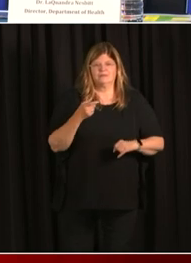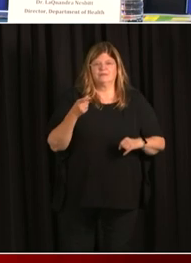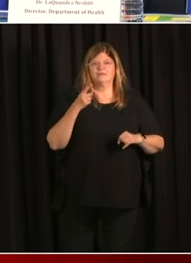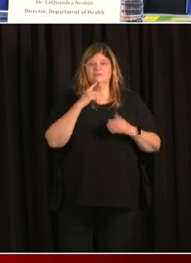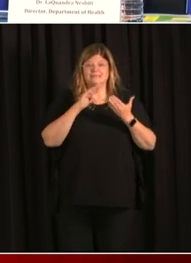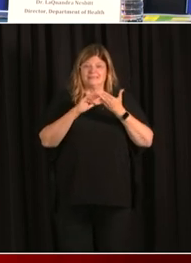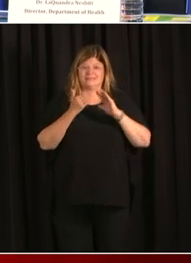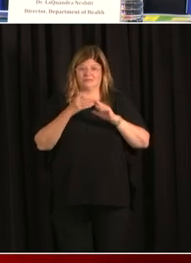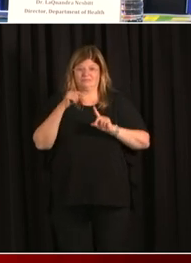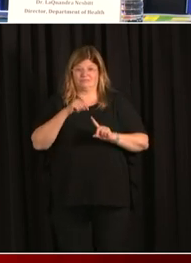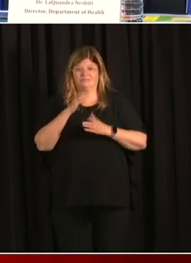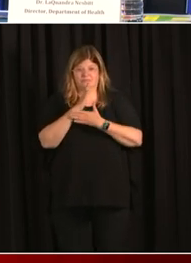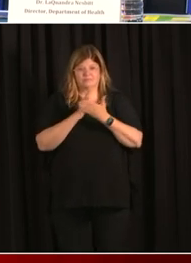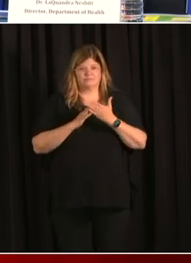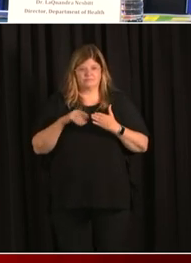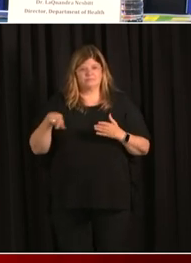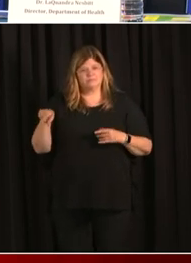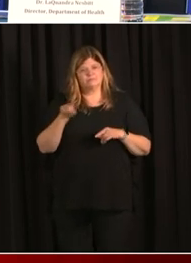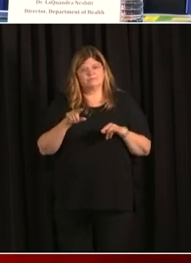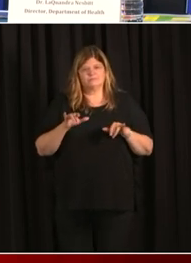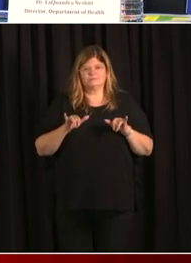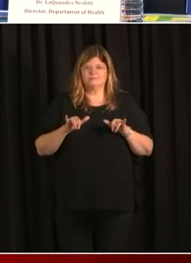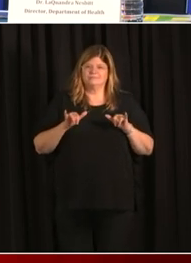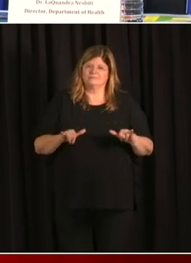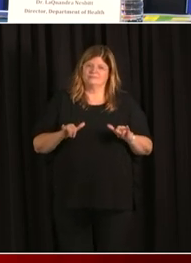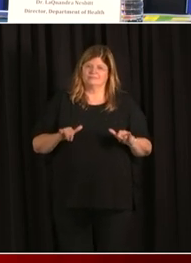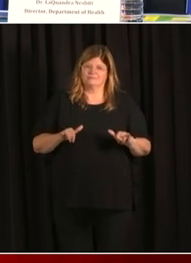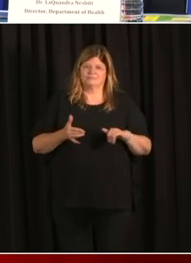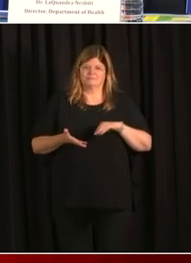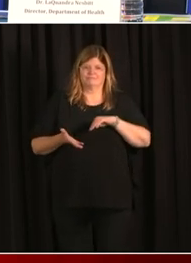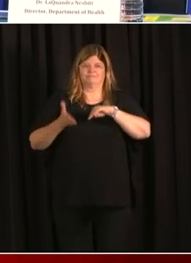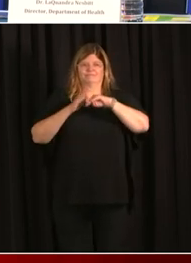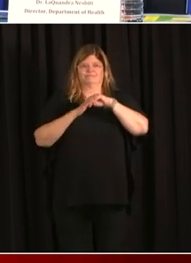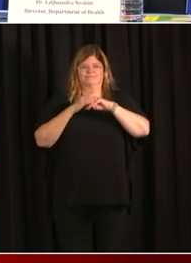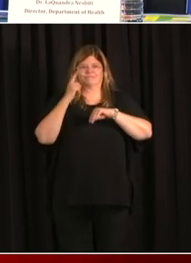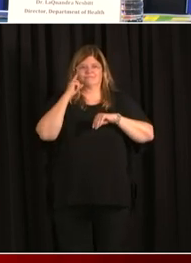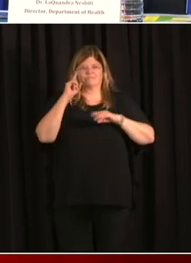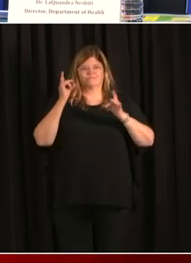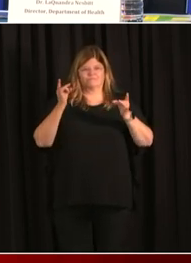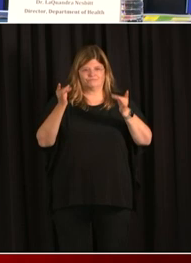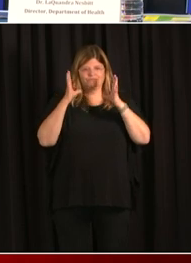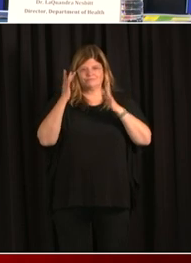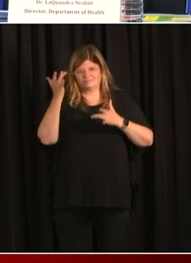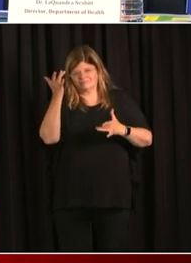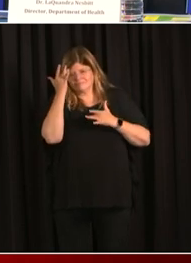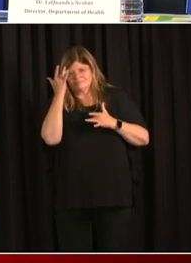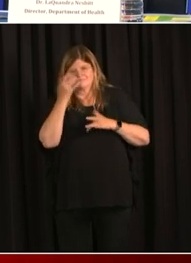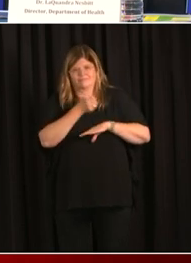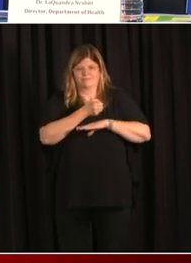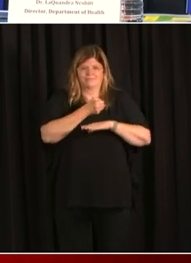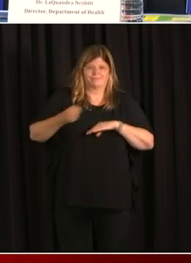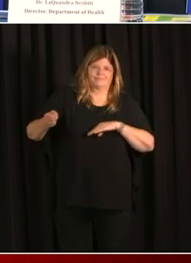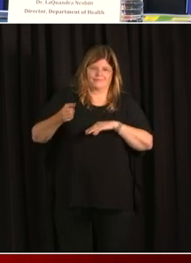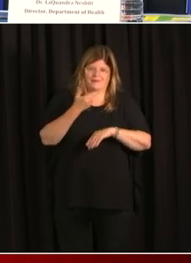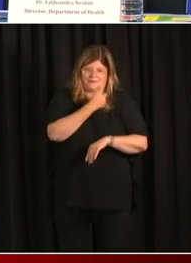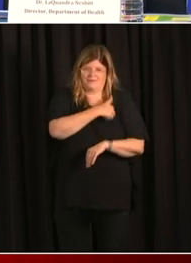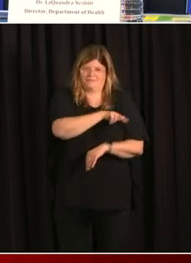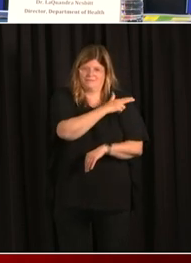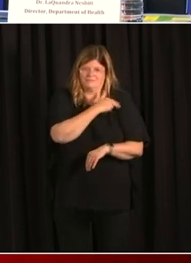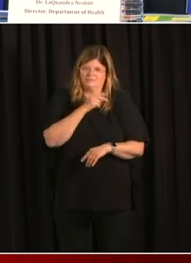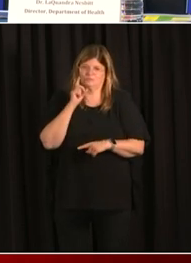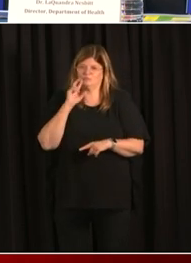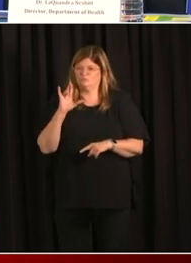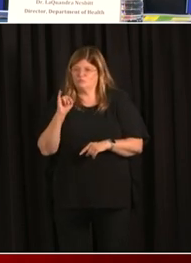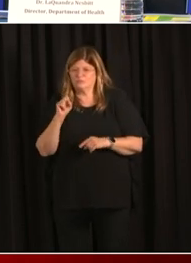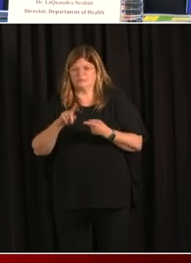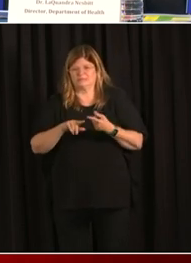that some of the same individuals who are at increased risk for severe illness, hospitalization, and death for influenza